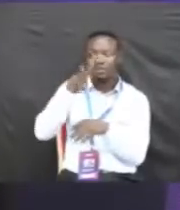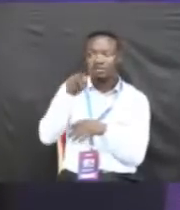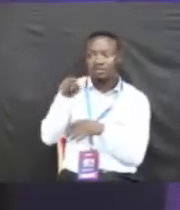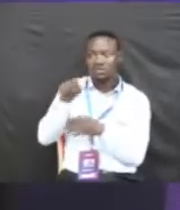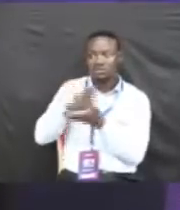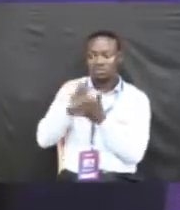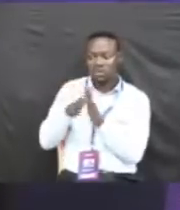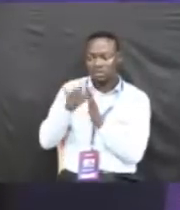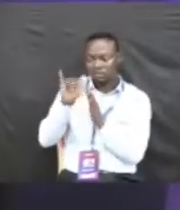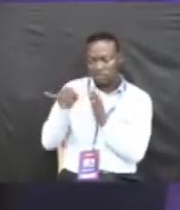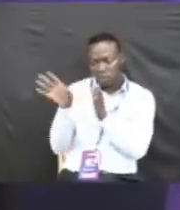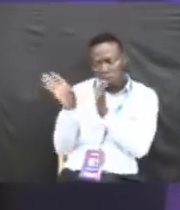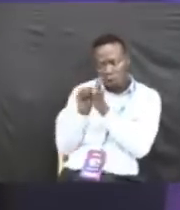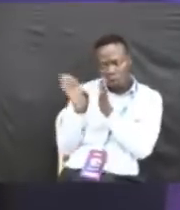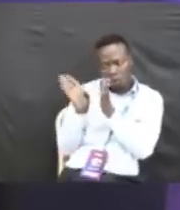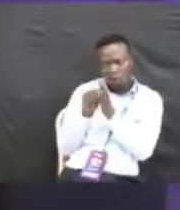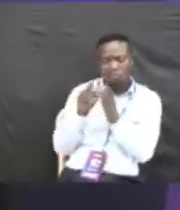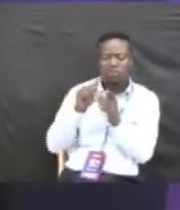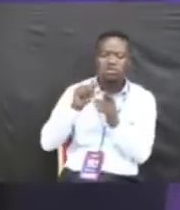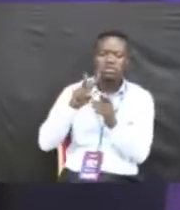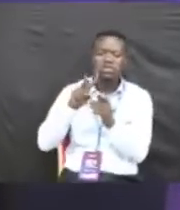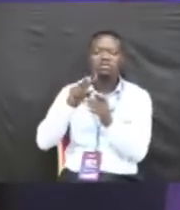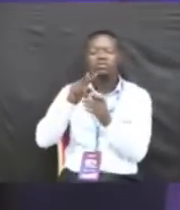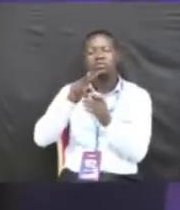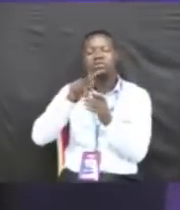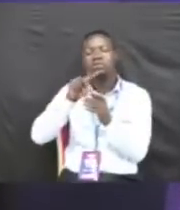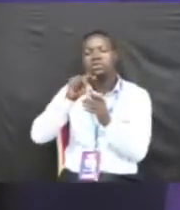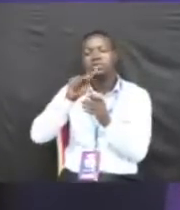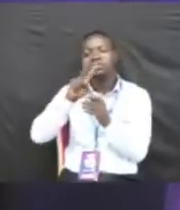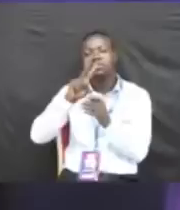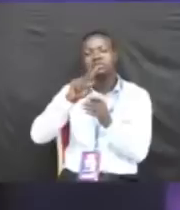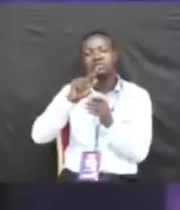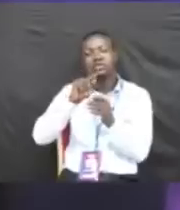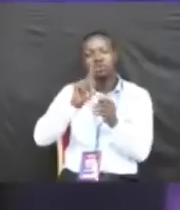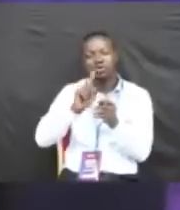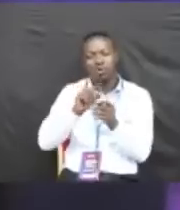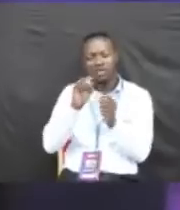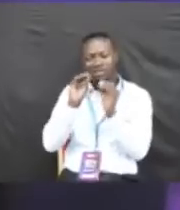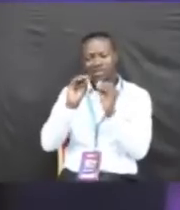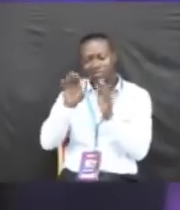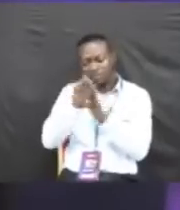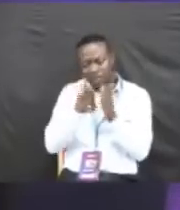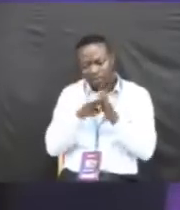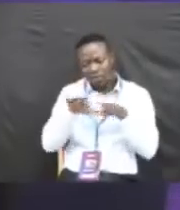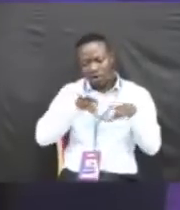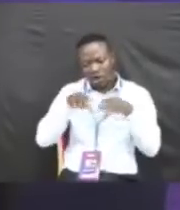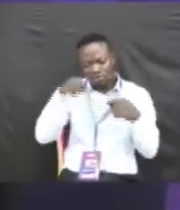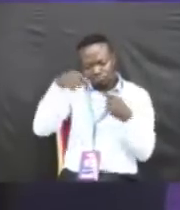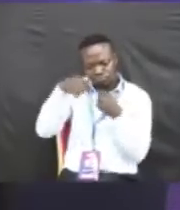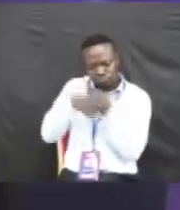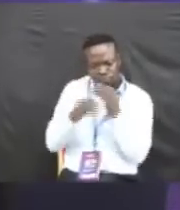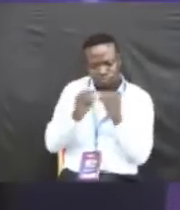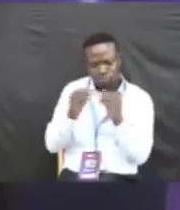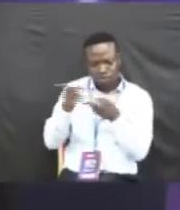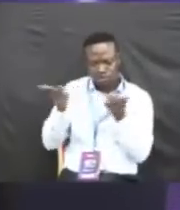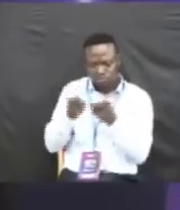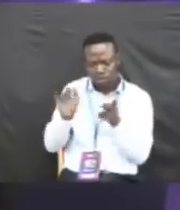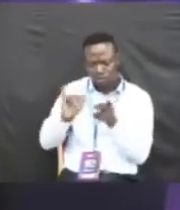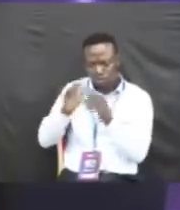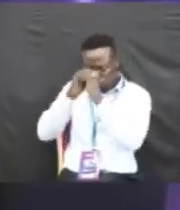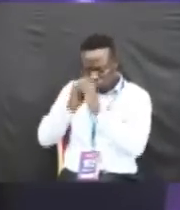model TV station for sound biblical teaching, diverse in nature, and a platform for